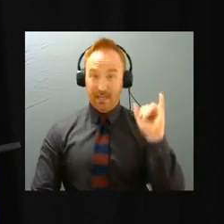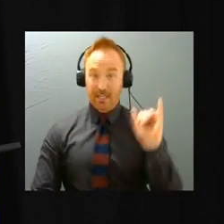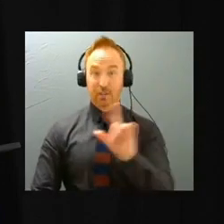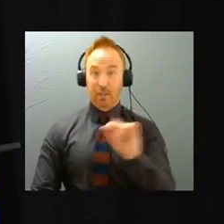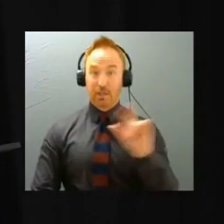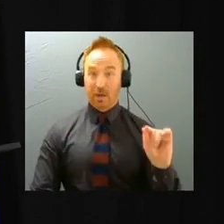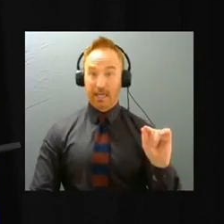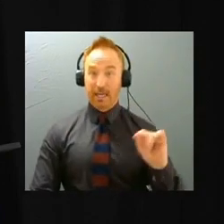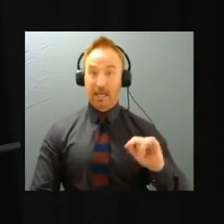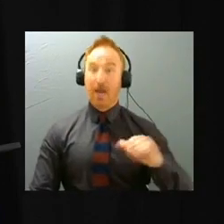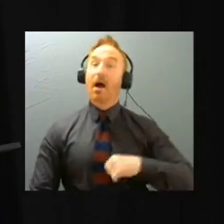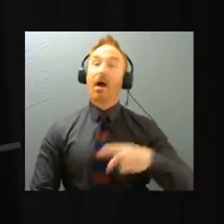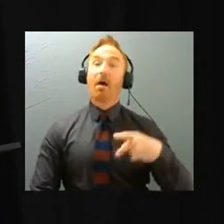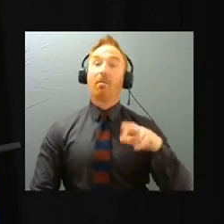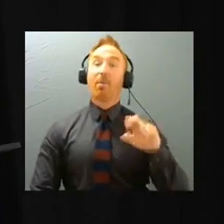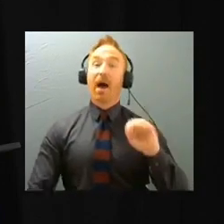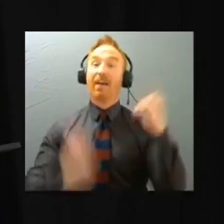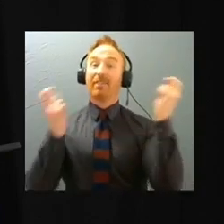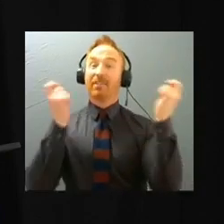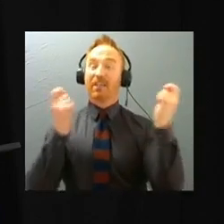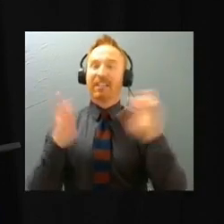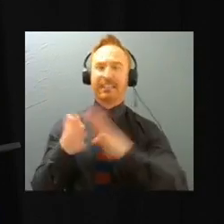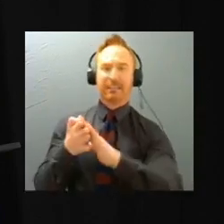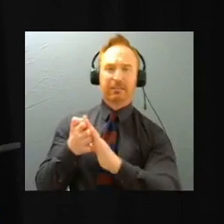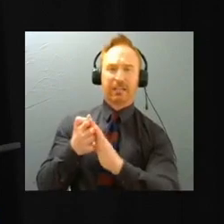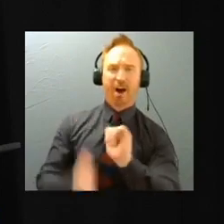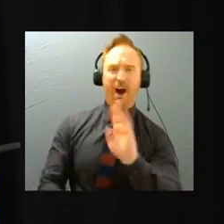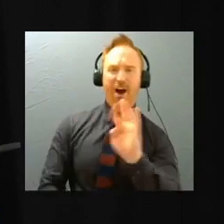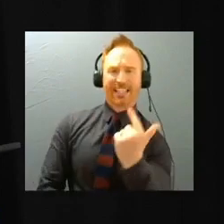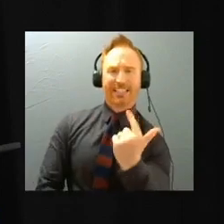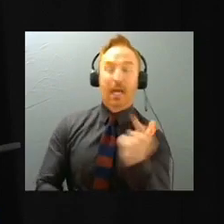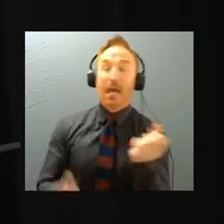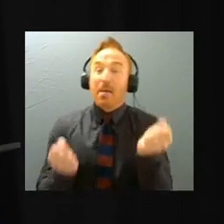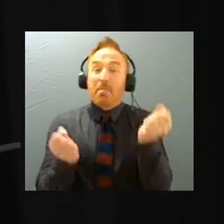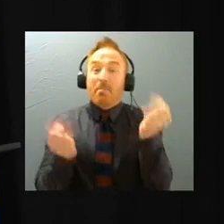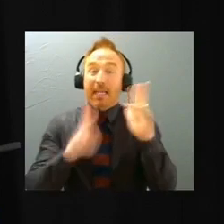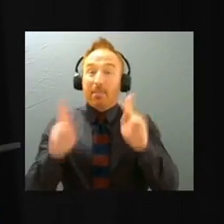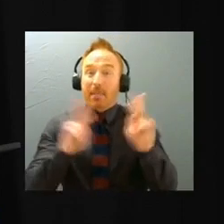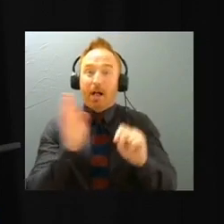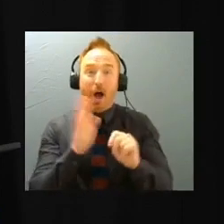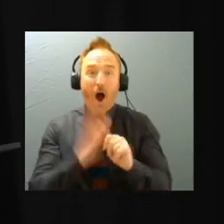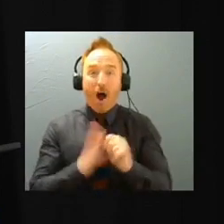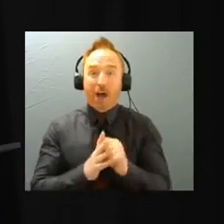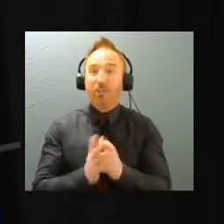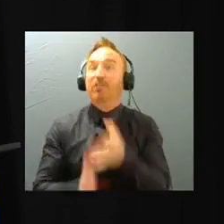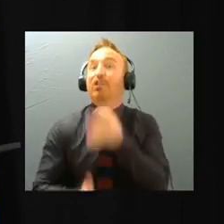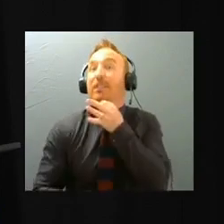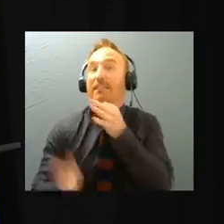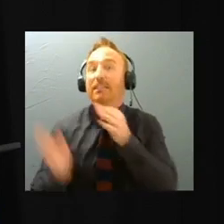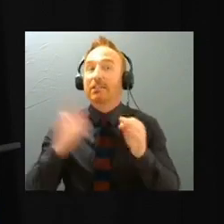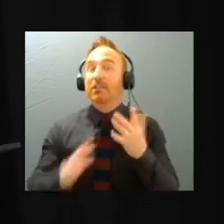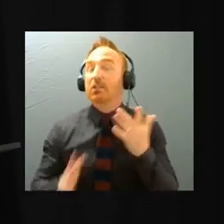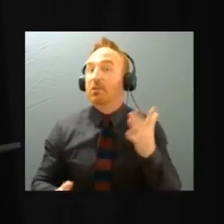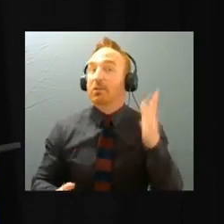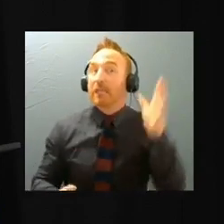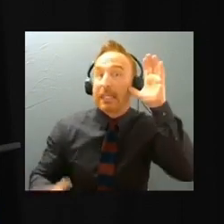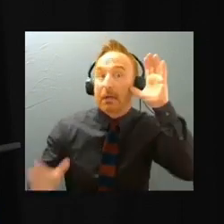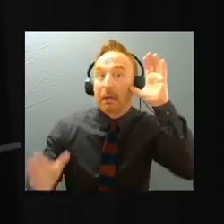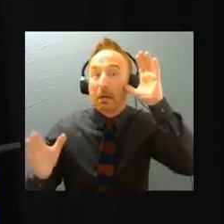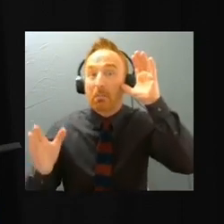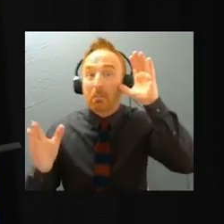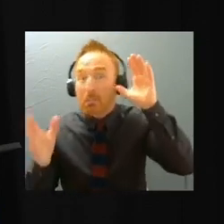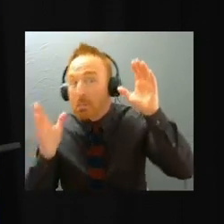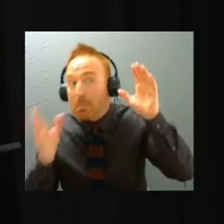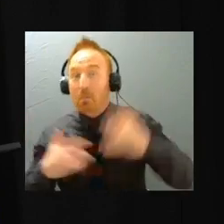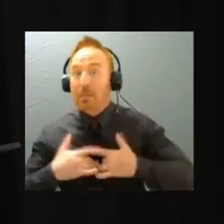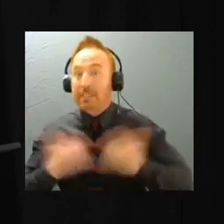August. I know many Yukoners are eager to hear more details, and my colleagues and I are looking forward to joining in the Pride